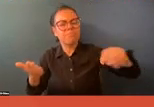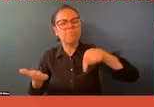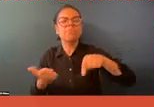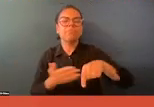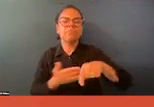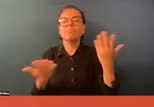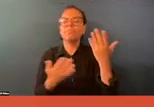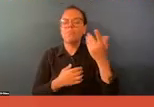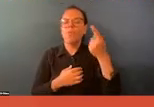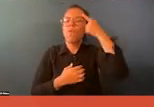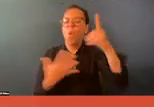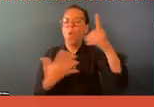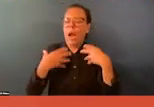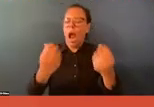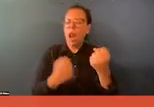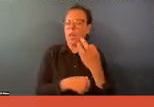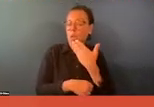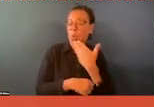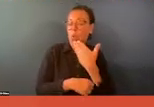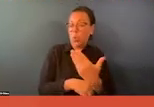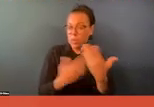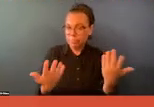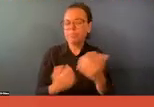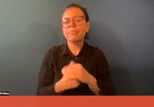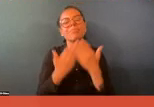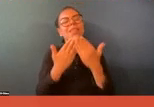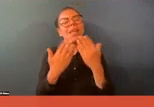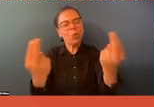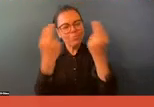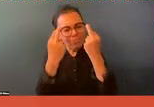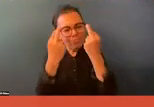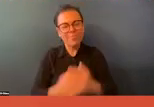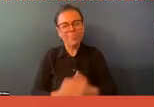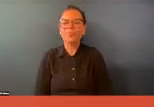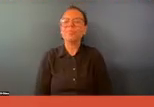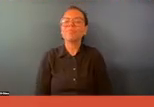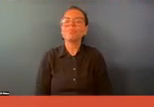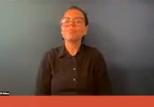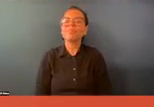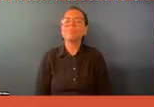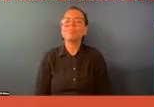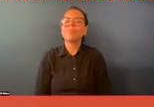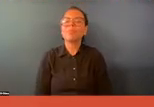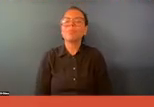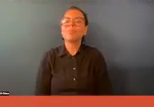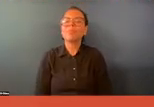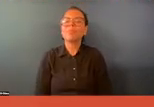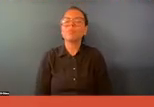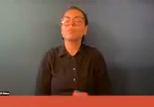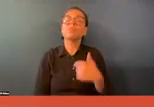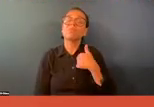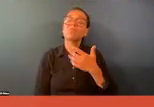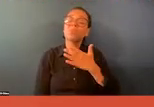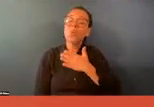climate preparedness. Thank you very much for the attention. And now I would like